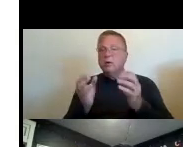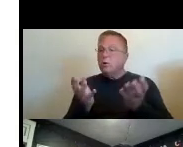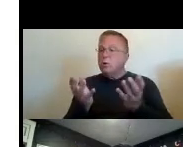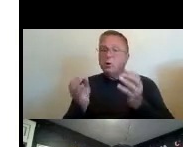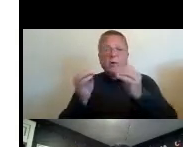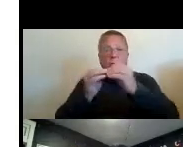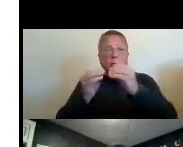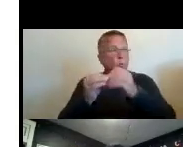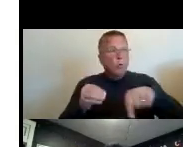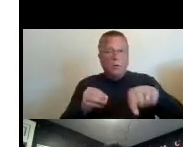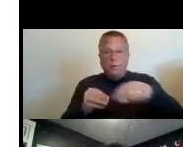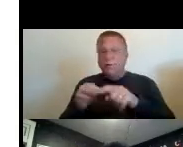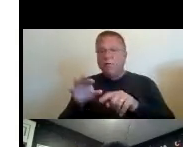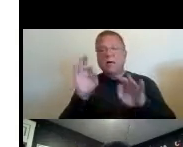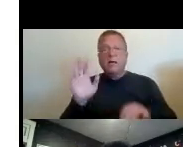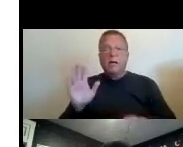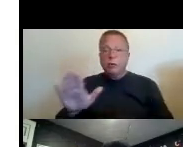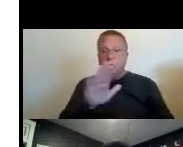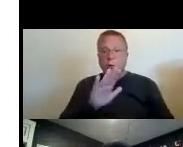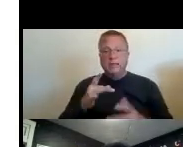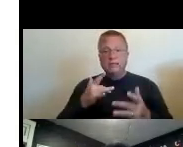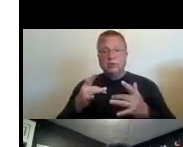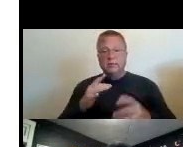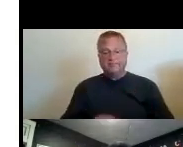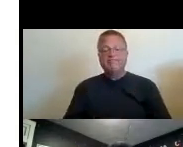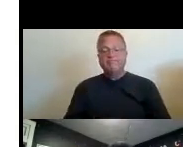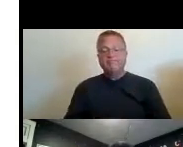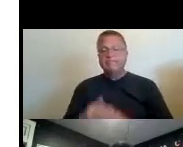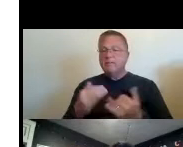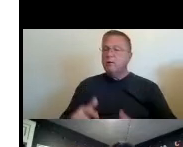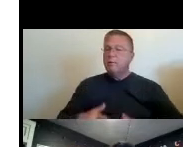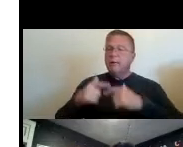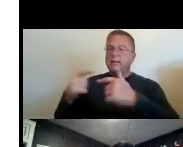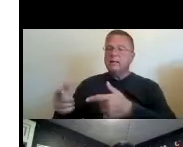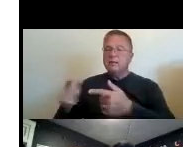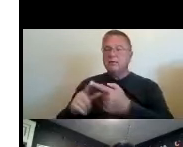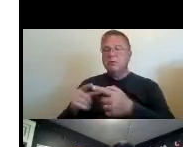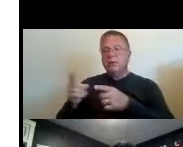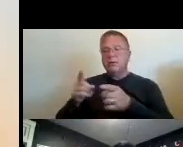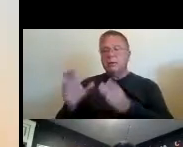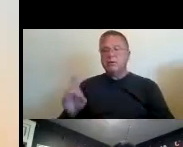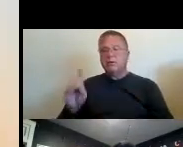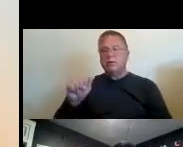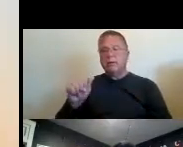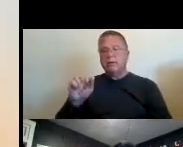what your concerns are. And with that, I will pass it on to my director, Karina Ricks.